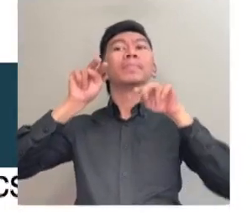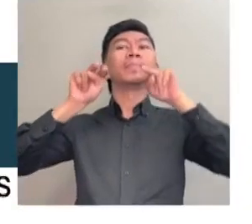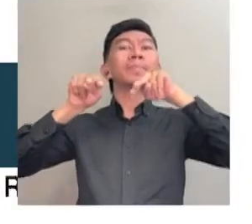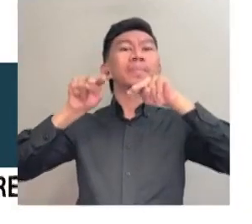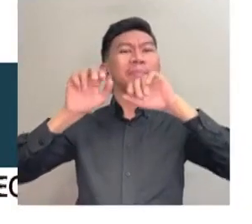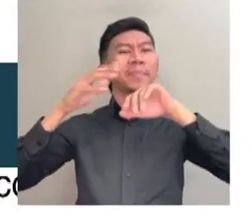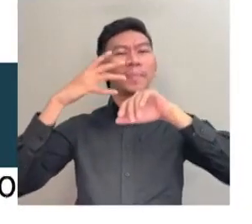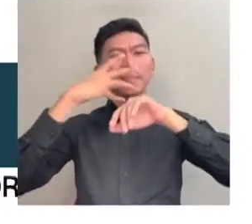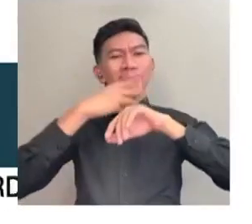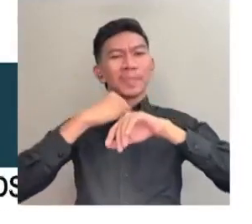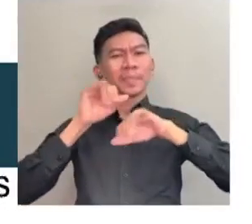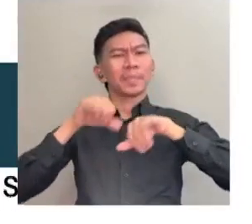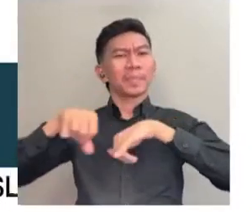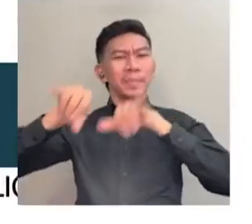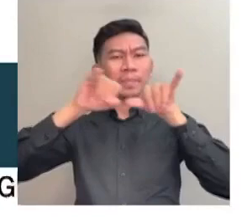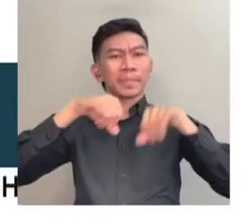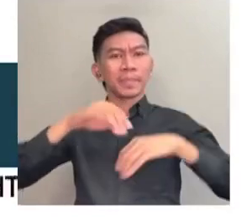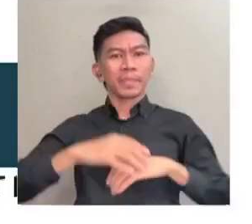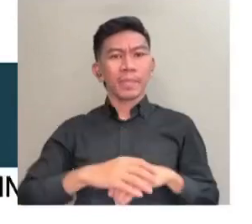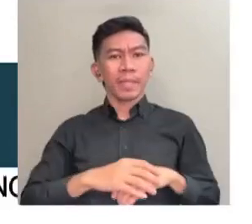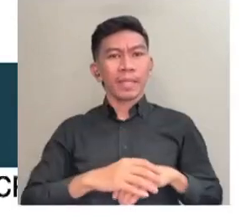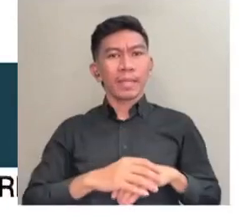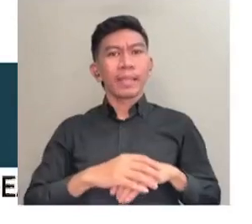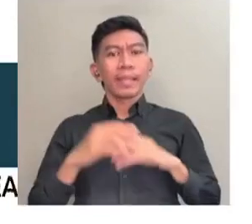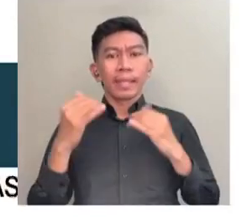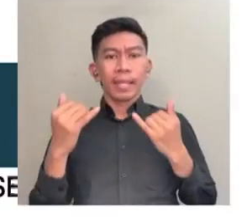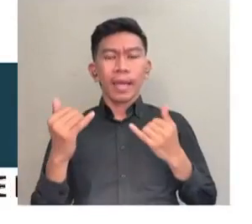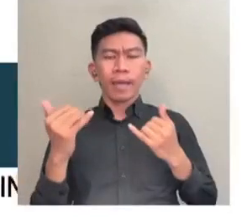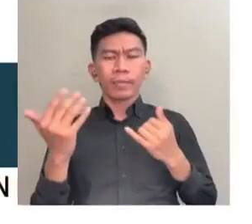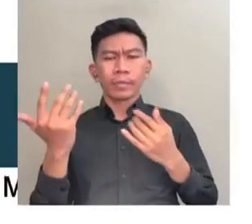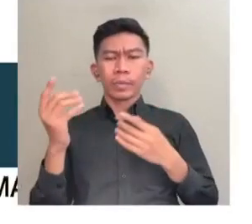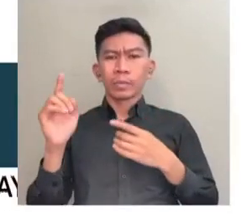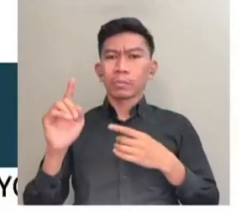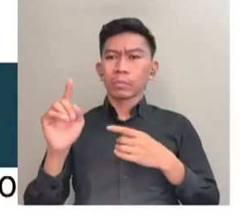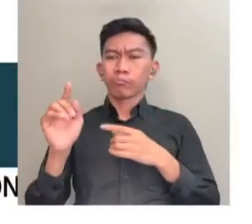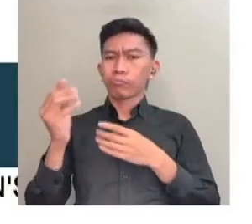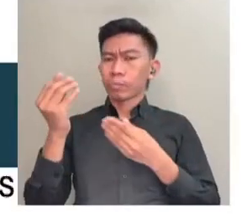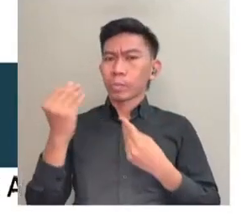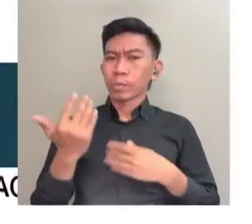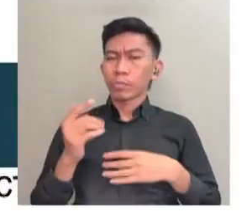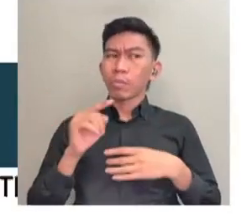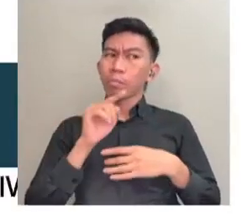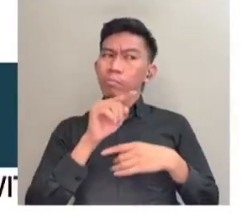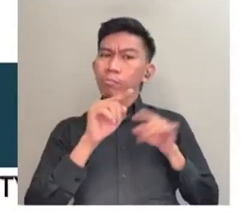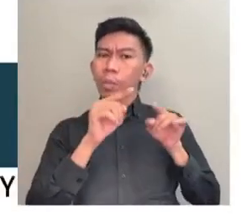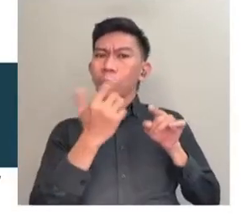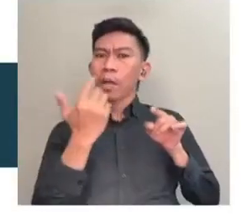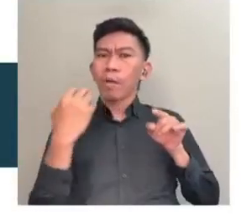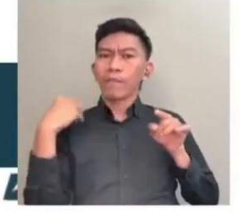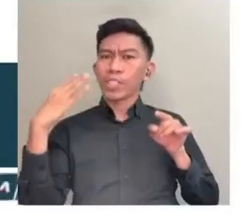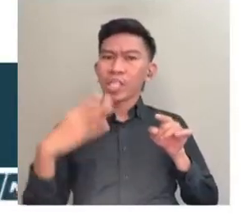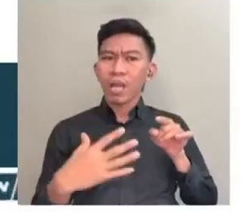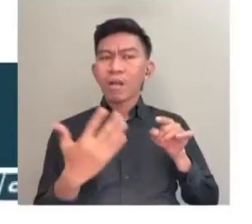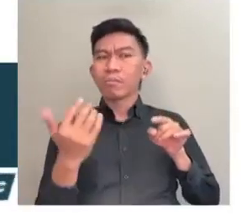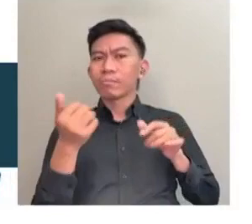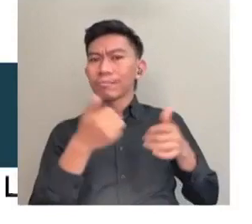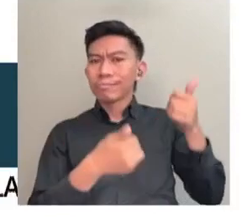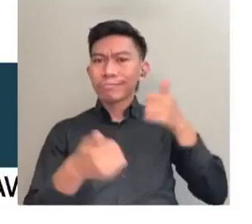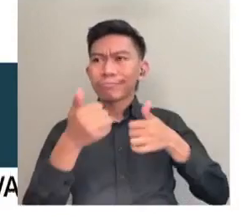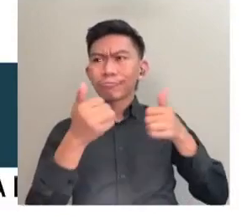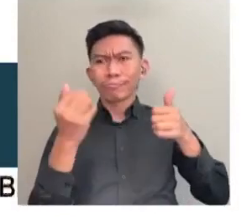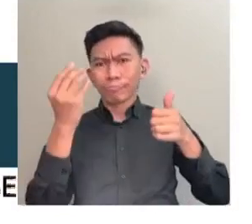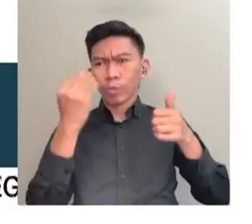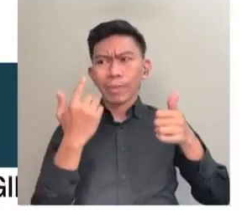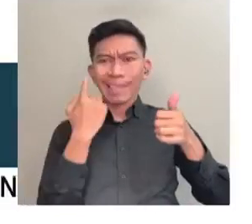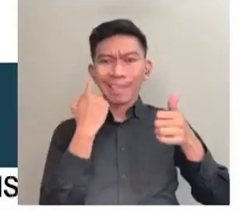our airport officials? You were saying they're monitoring closely the situation in Mayon and how it will affect airports. In any